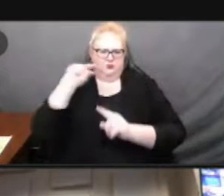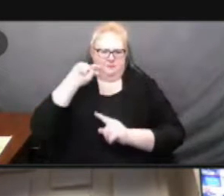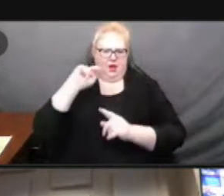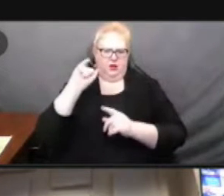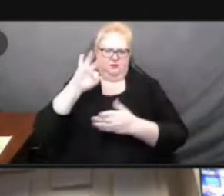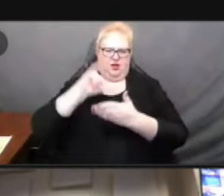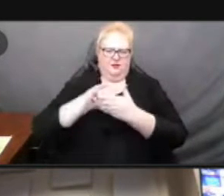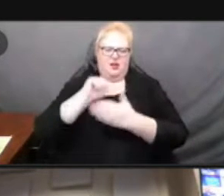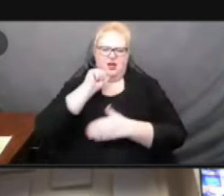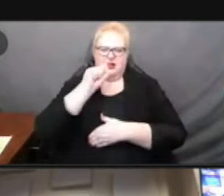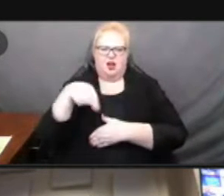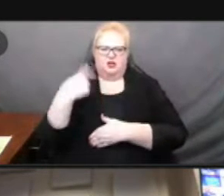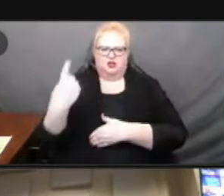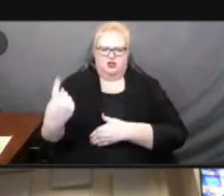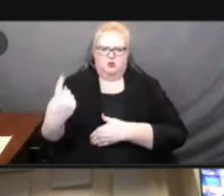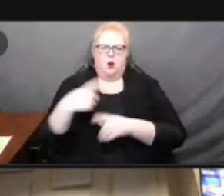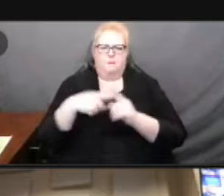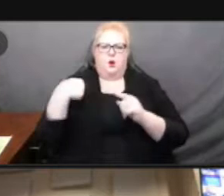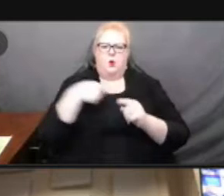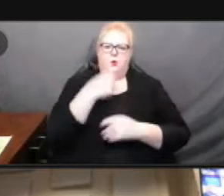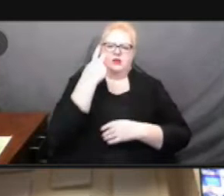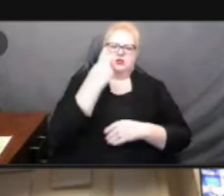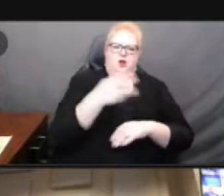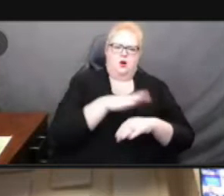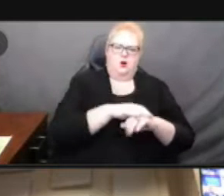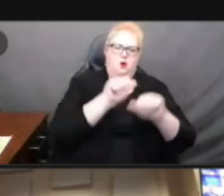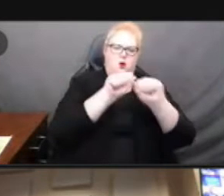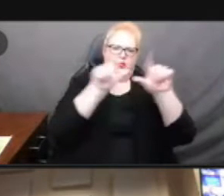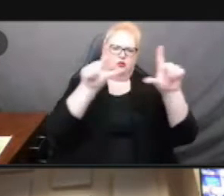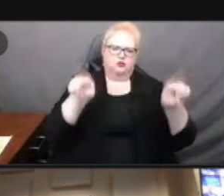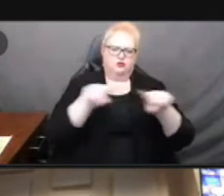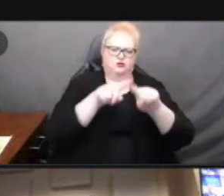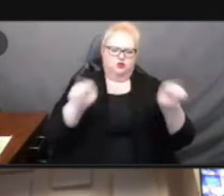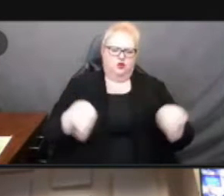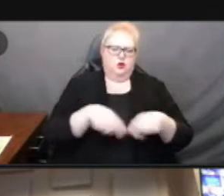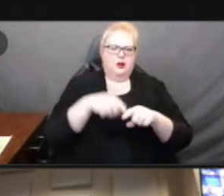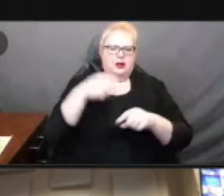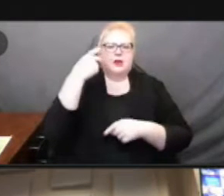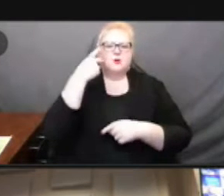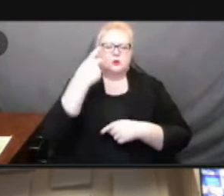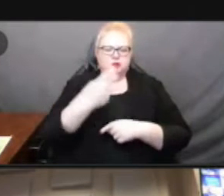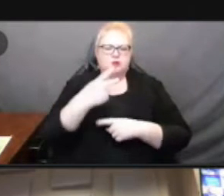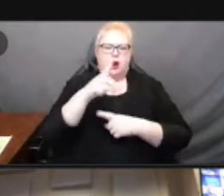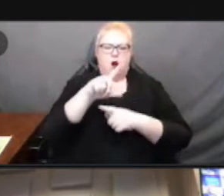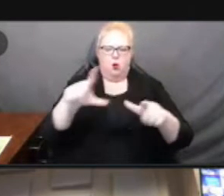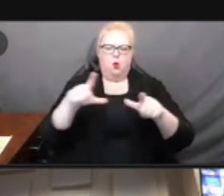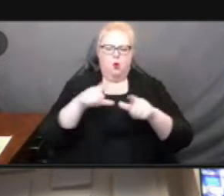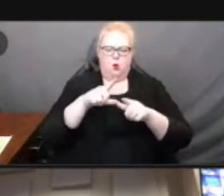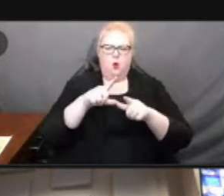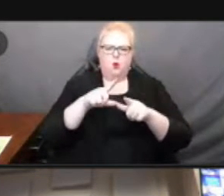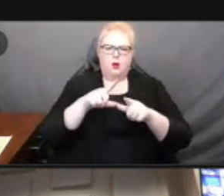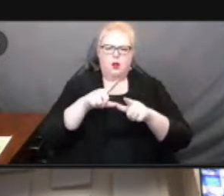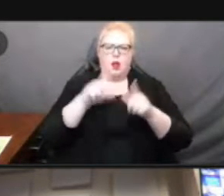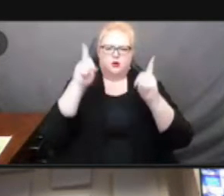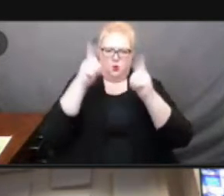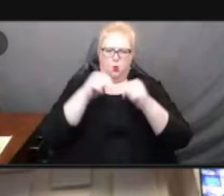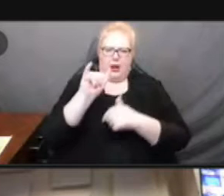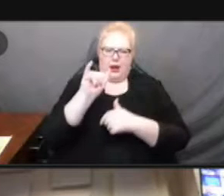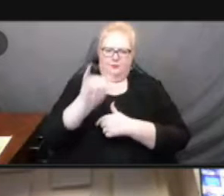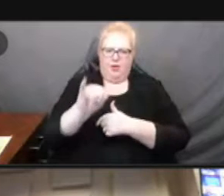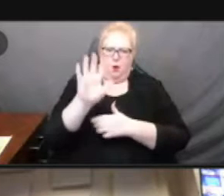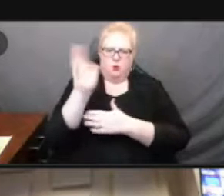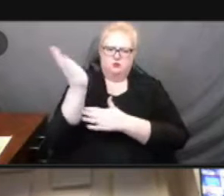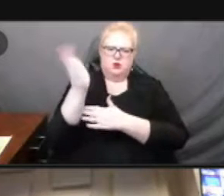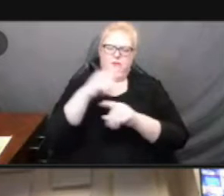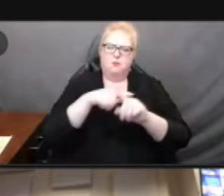those on the screen, and we saw the location, when we had those presented. And I thought Joan